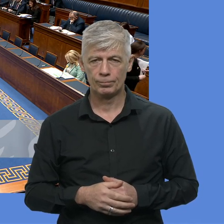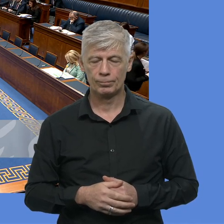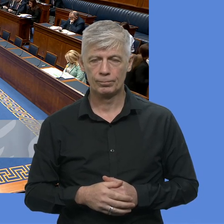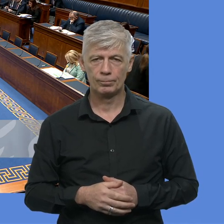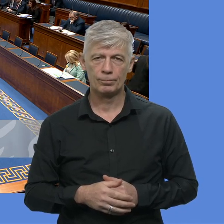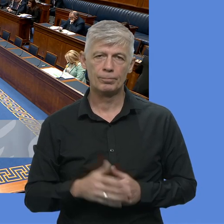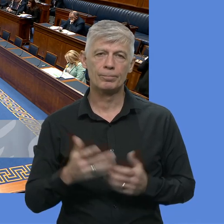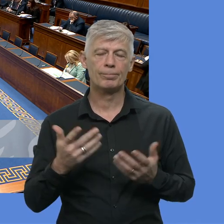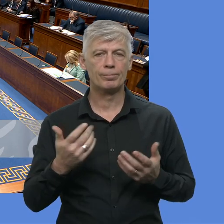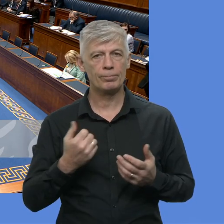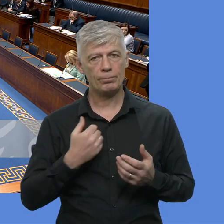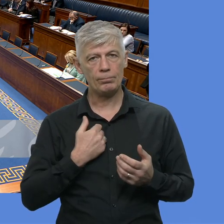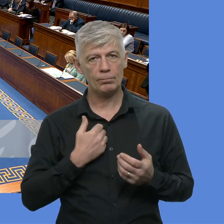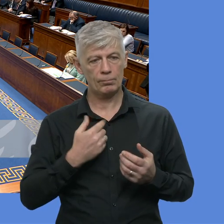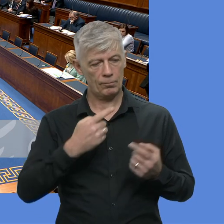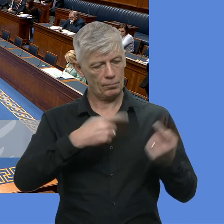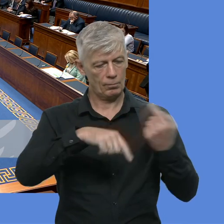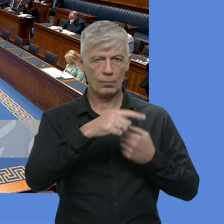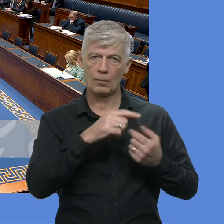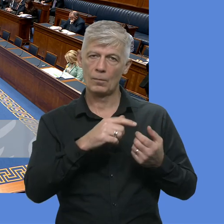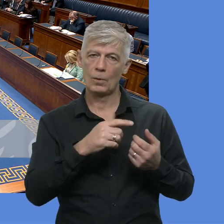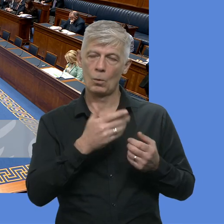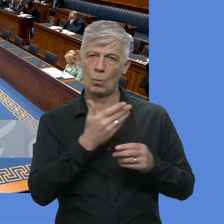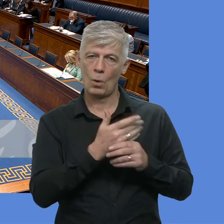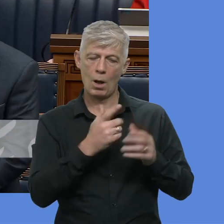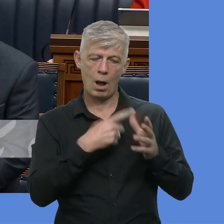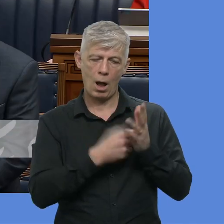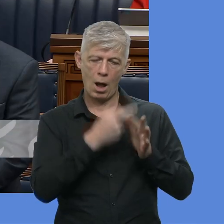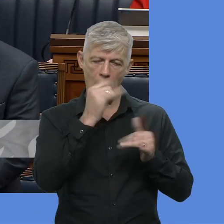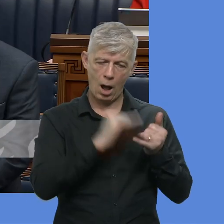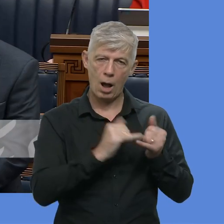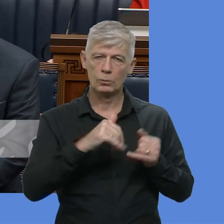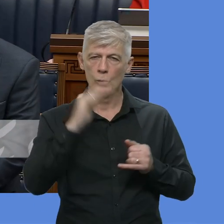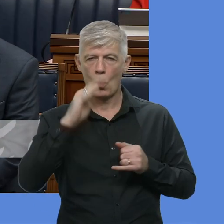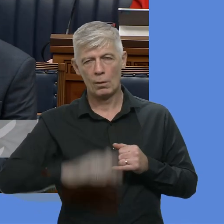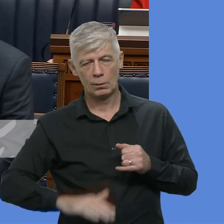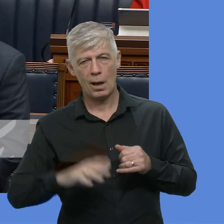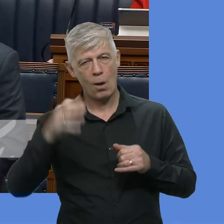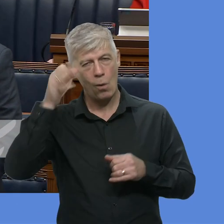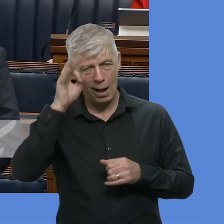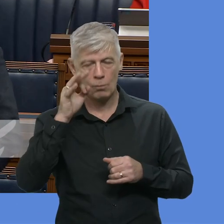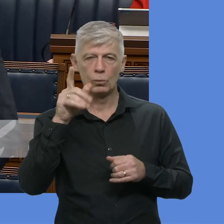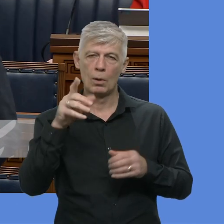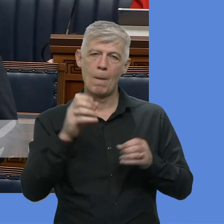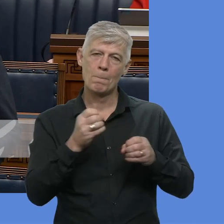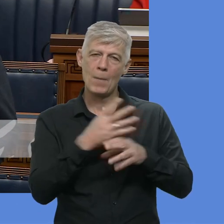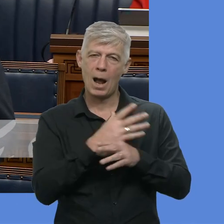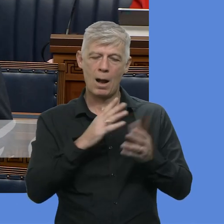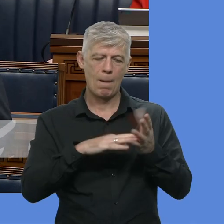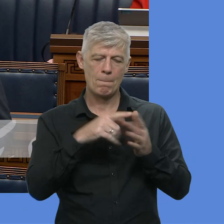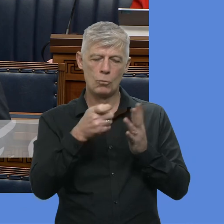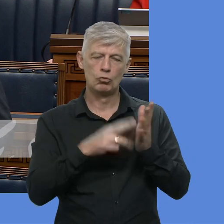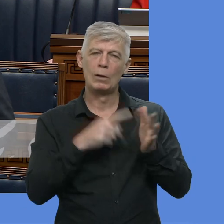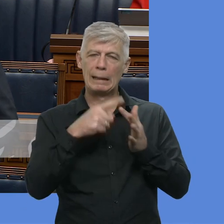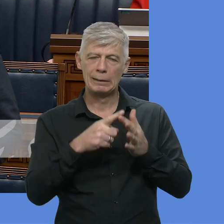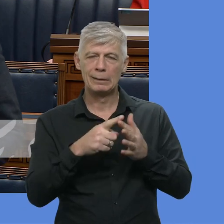Mr. Speaker, my officials have been working closely with Ards and North Down Borough Council and the developer Bangor Marine to bring forward plans for the